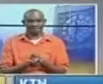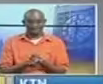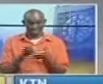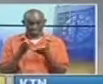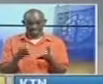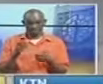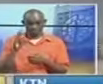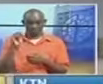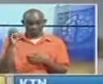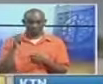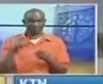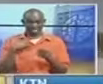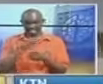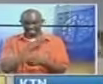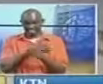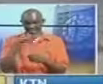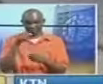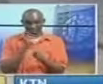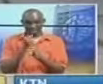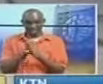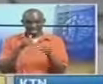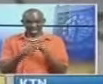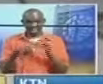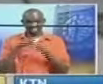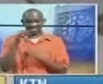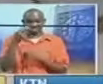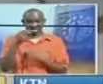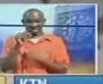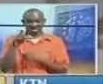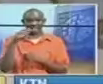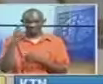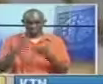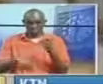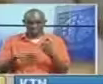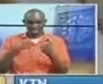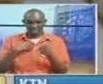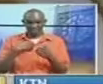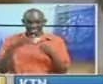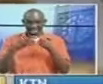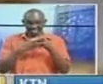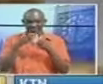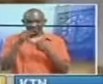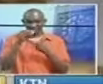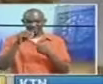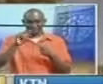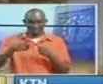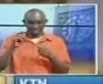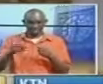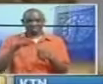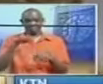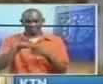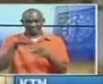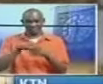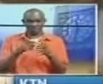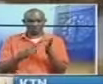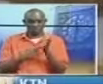And Vivo Energy, the company that operates under the Shell brand, has announced a 850 million shillings investment